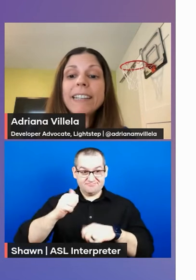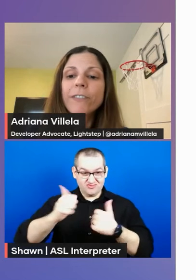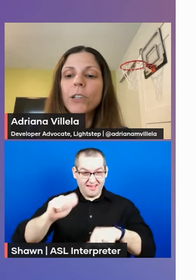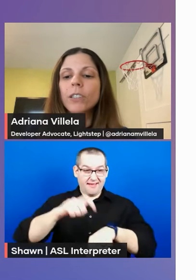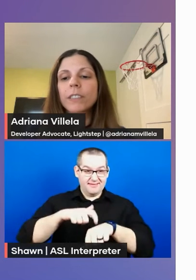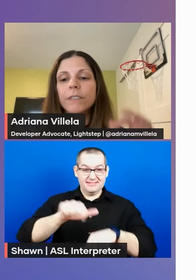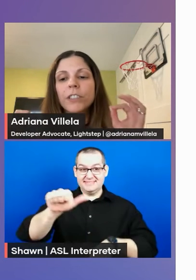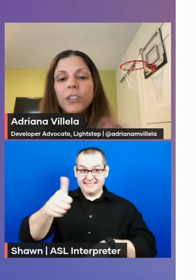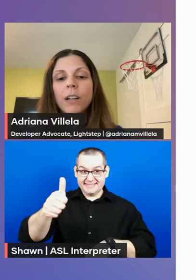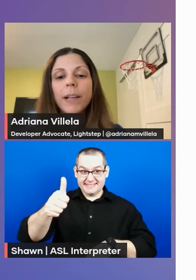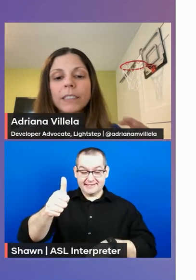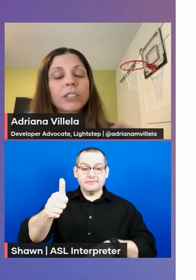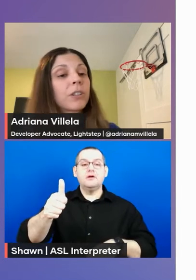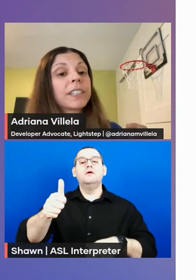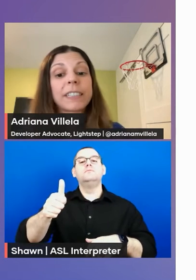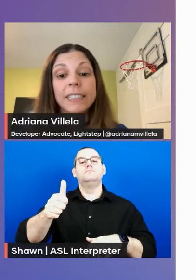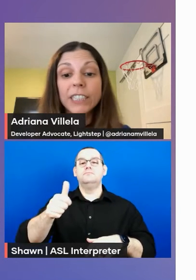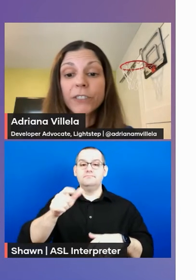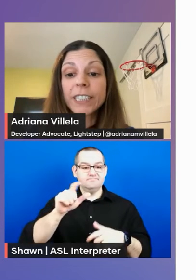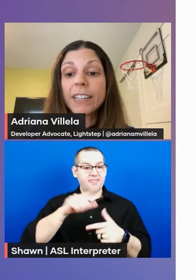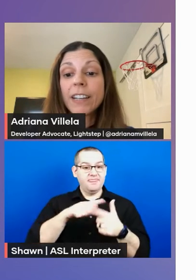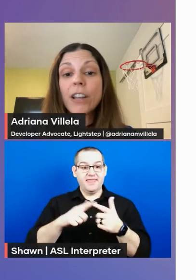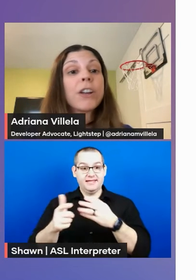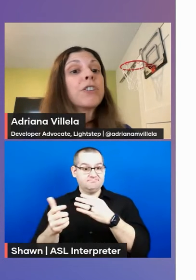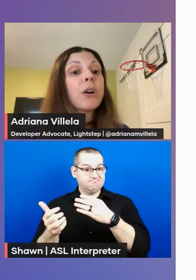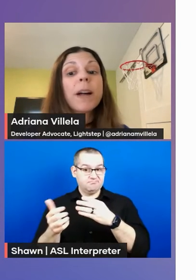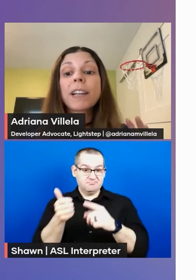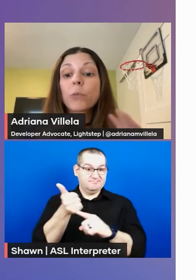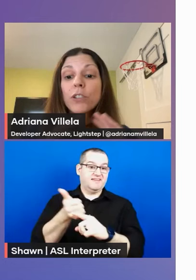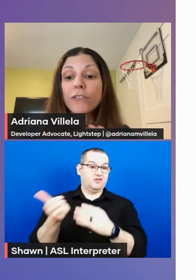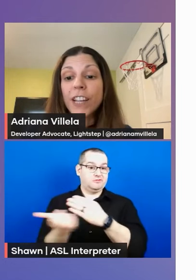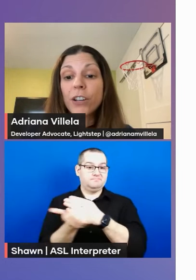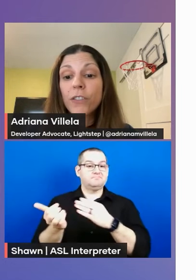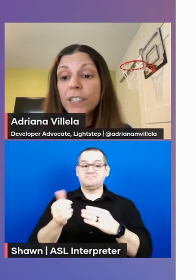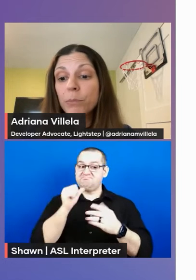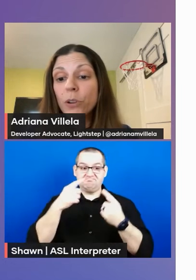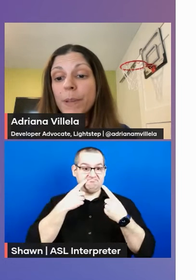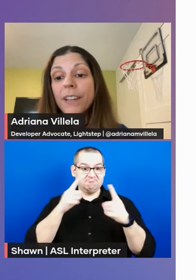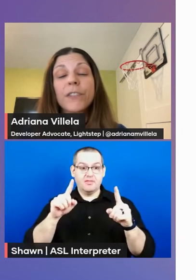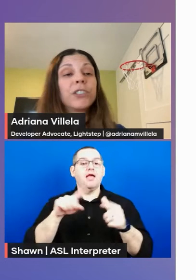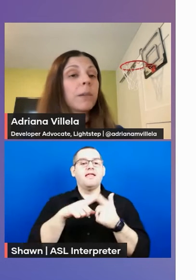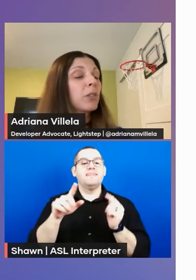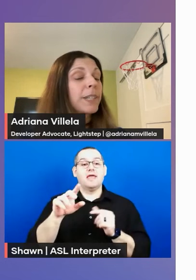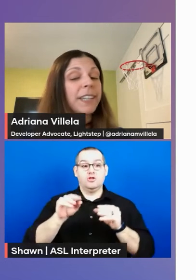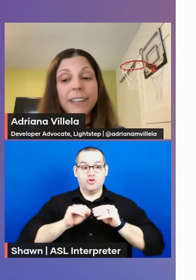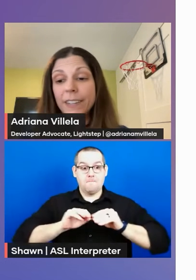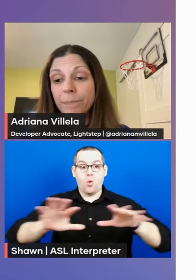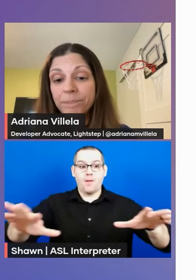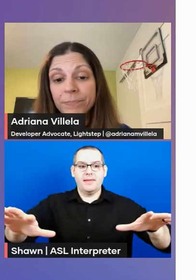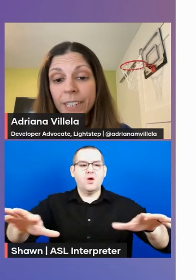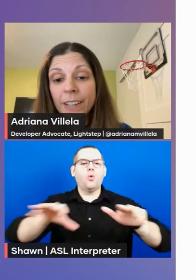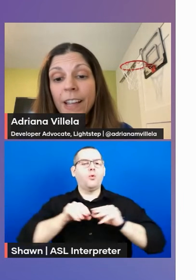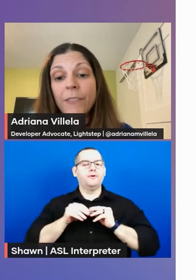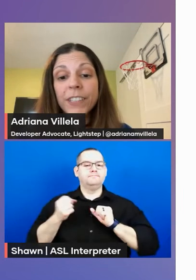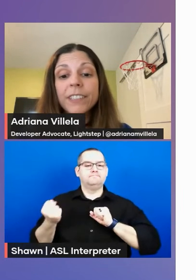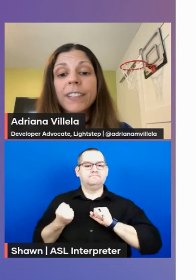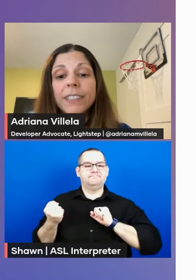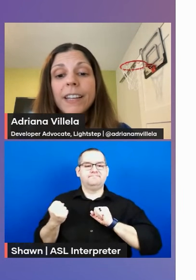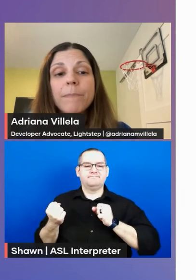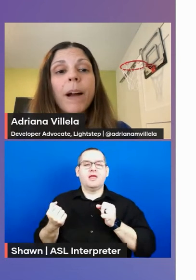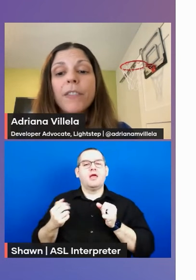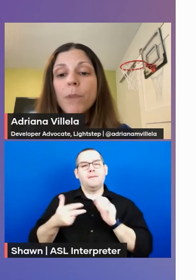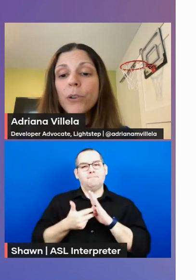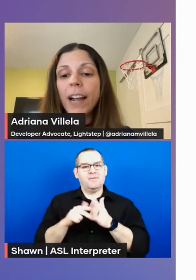by default, the job hasn't started successfully, Nomad will fail the deployment and the job will be dead. And this